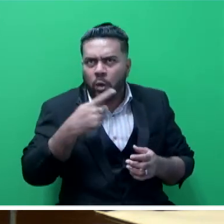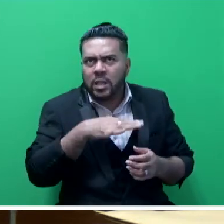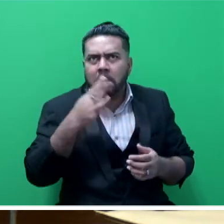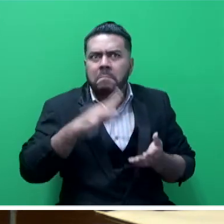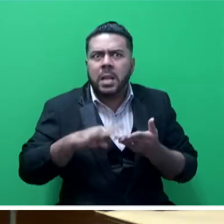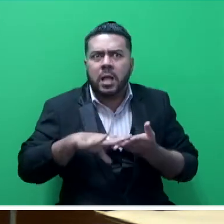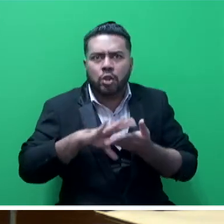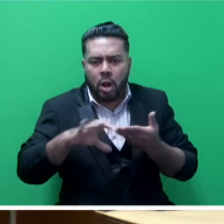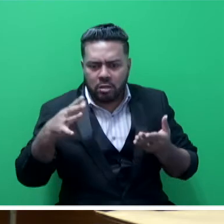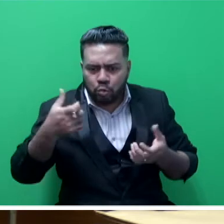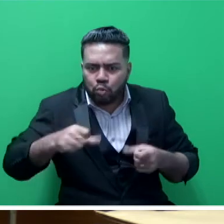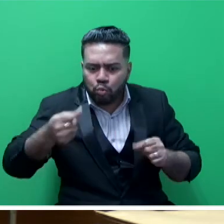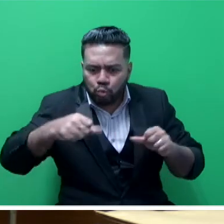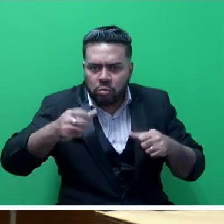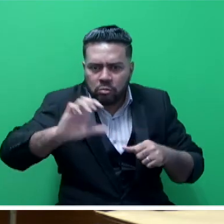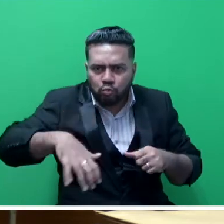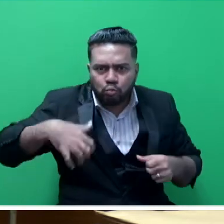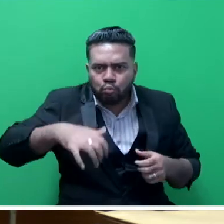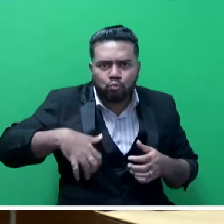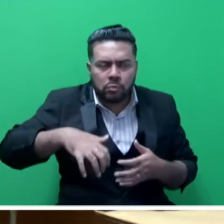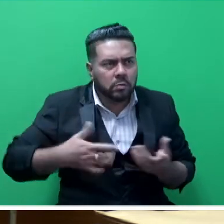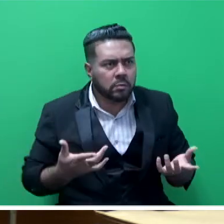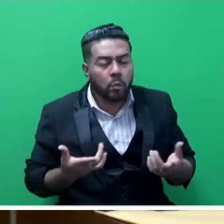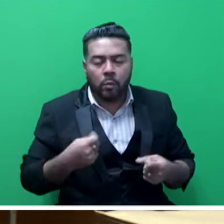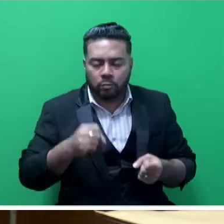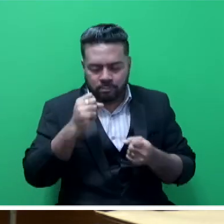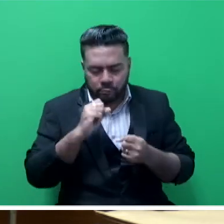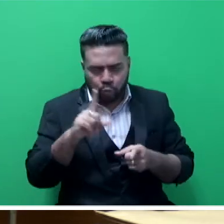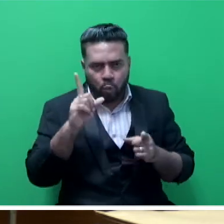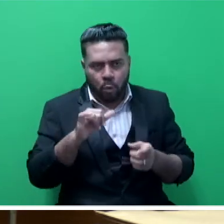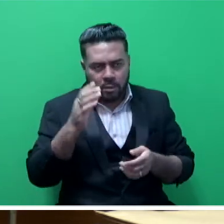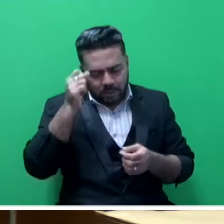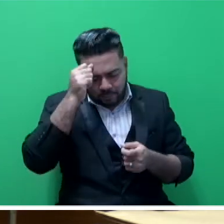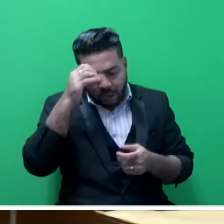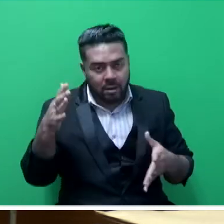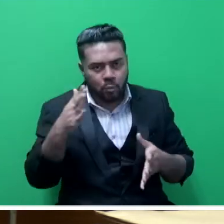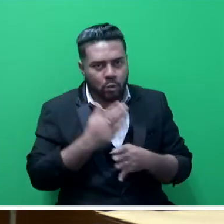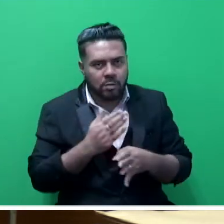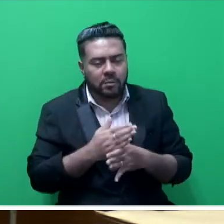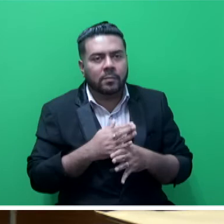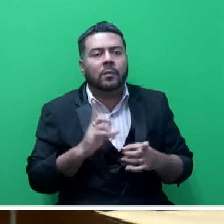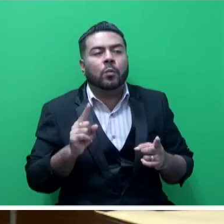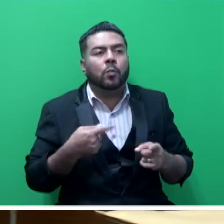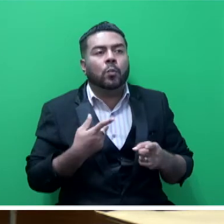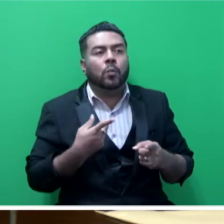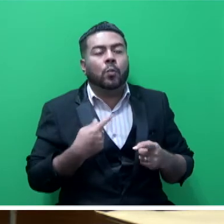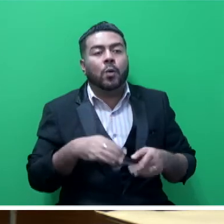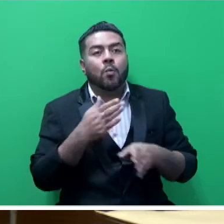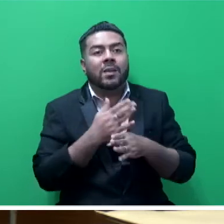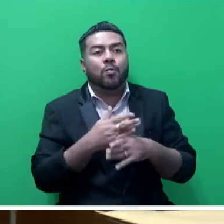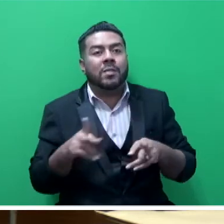Speaker. But what we have done is we have worked smartly. What we have done is we are working with the private sector,